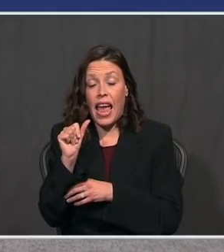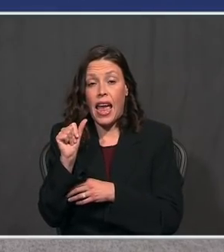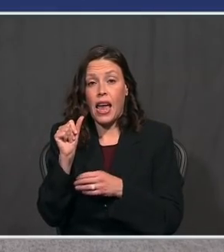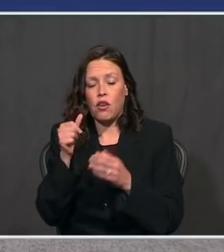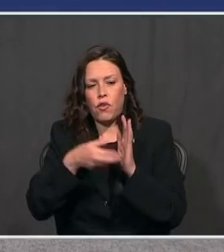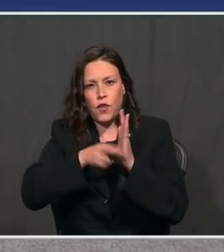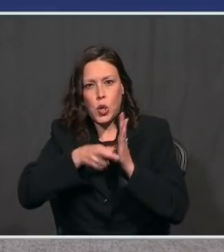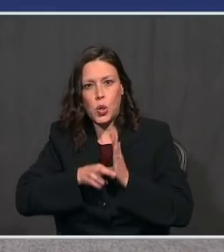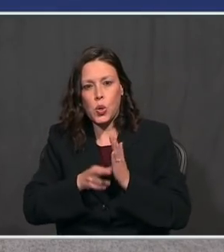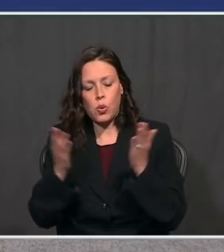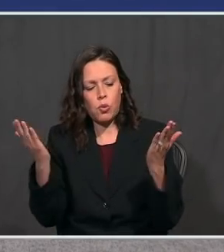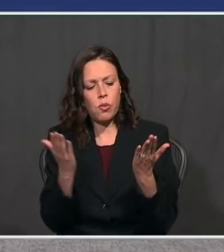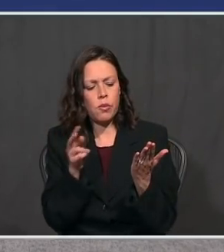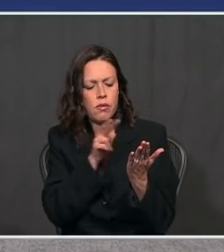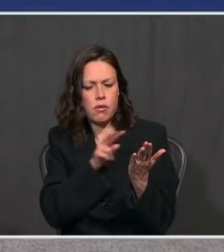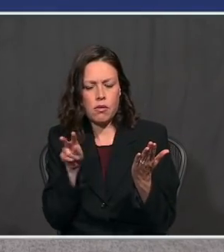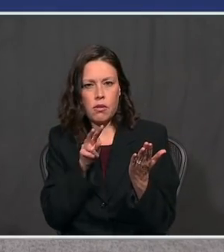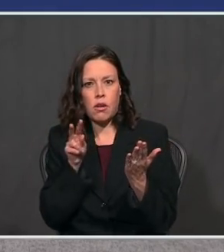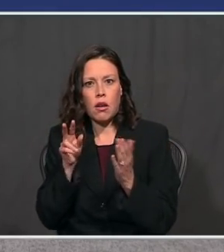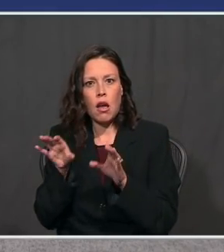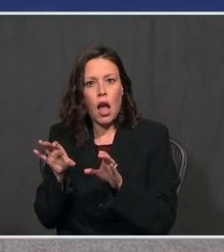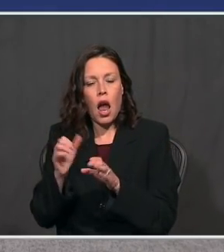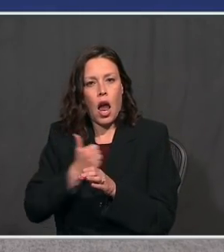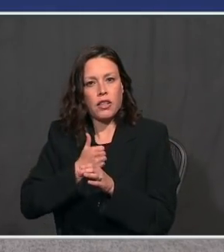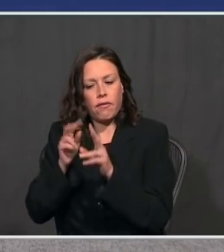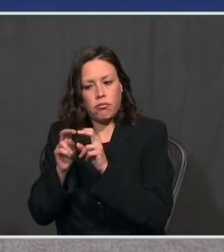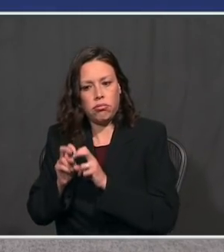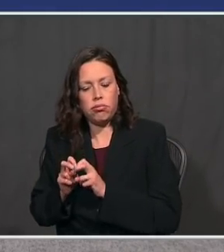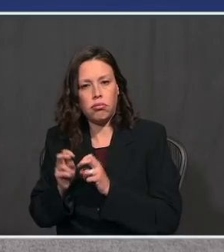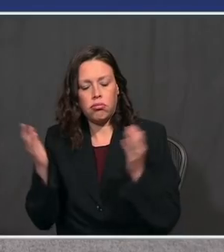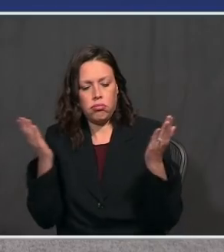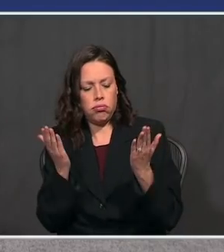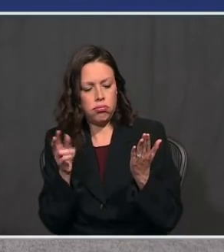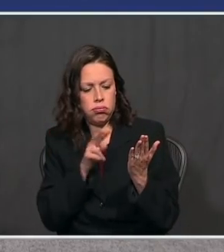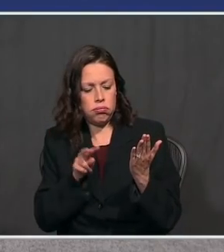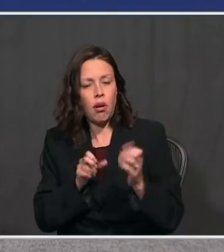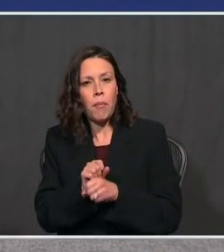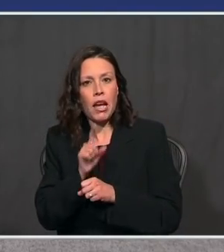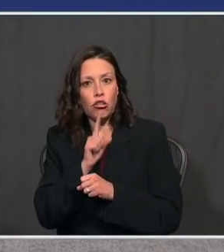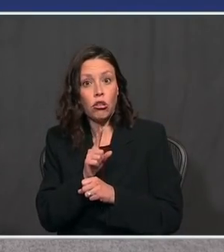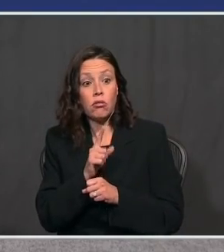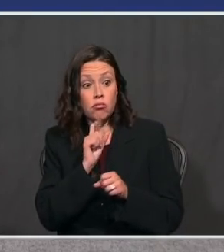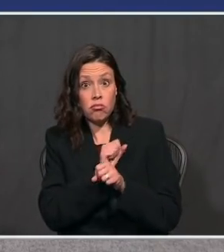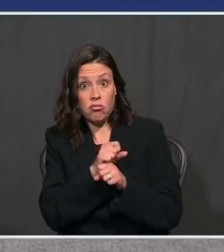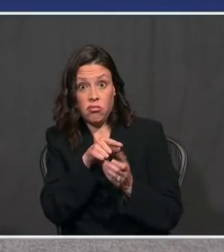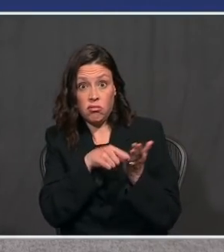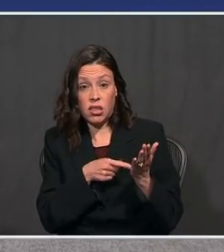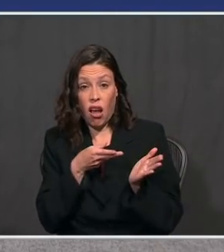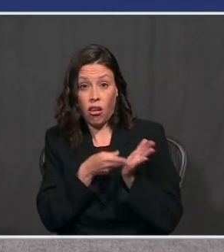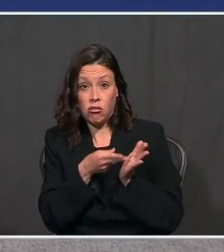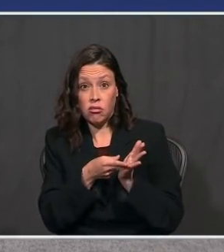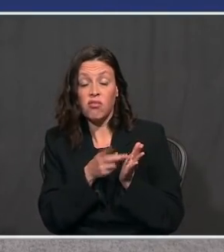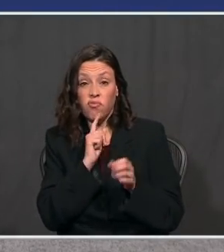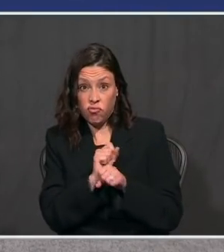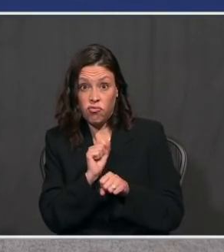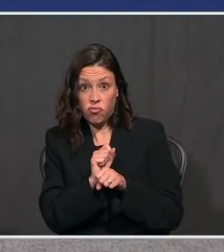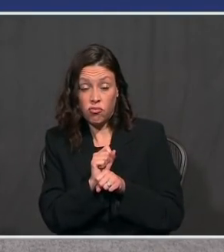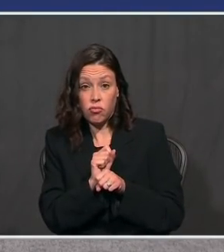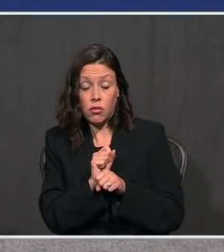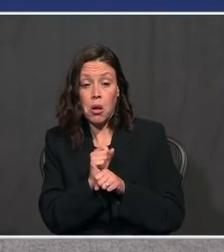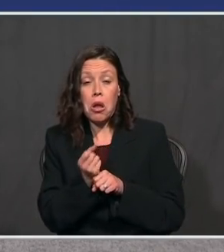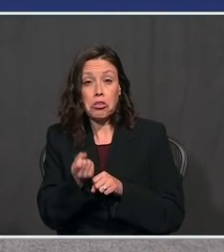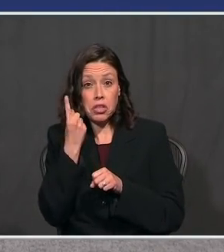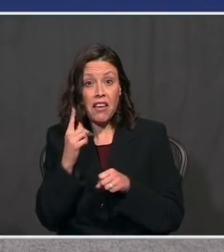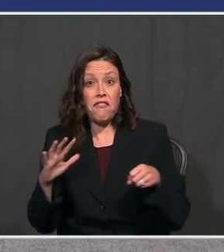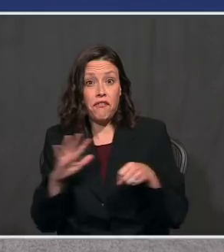through and do these type of analyses to make sure that the vaccine is what it says it is, to make sure we fully understand the